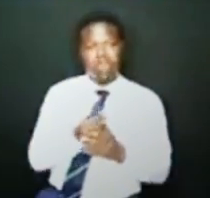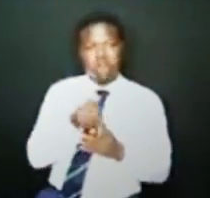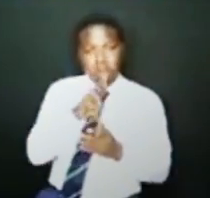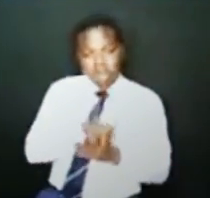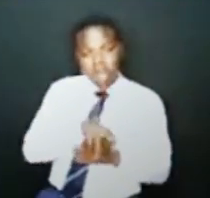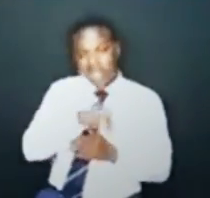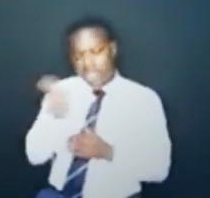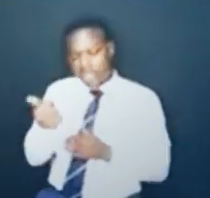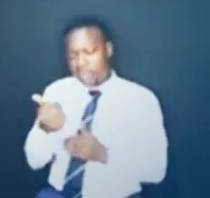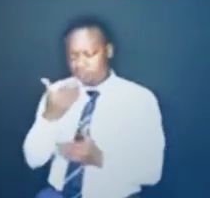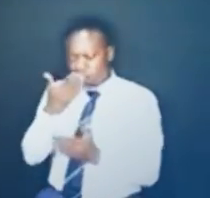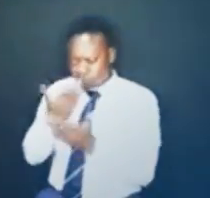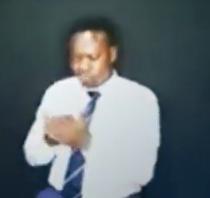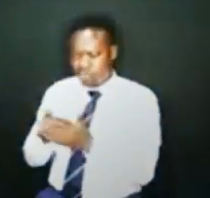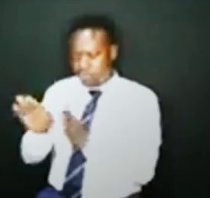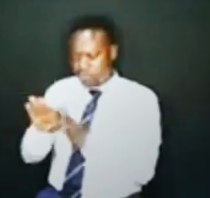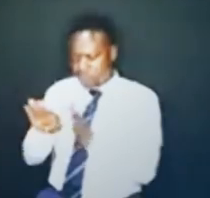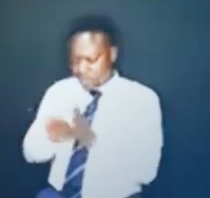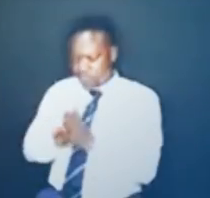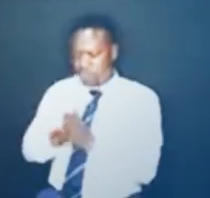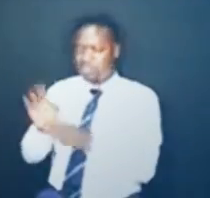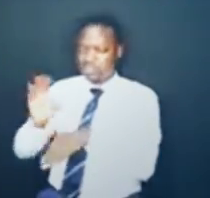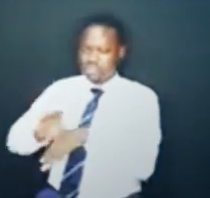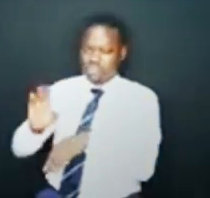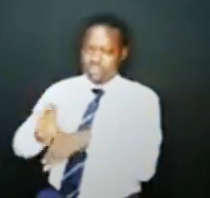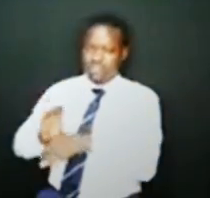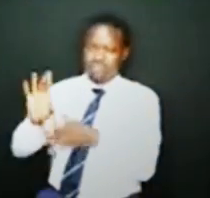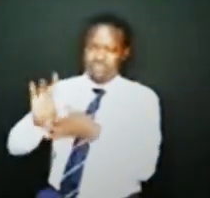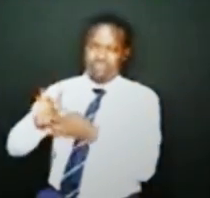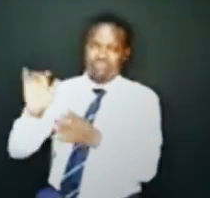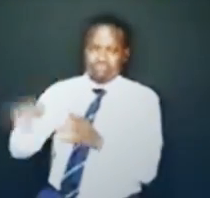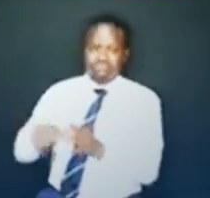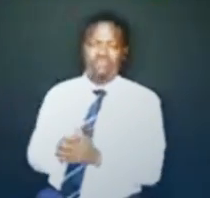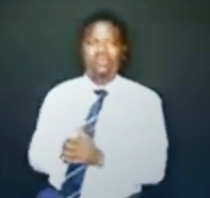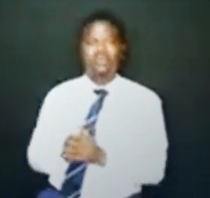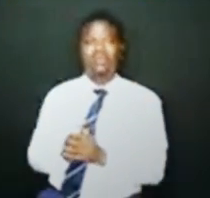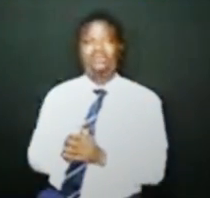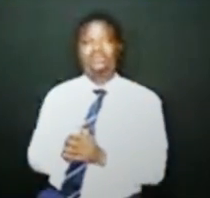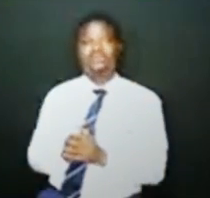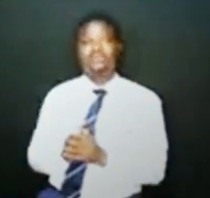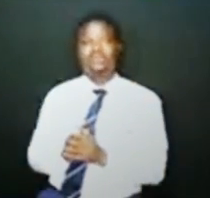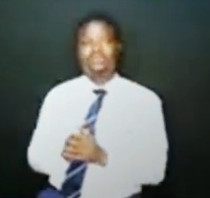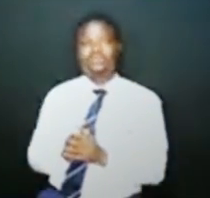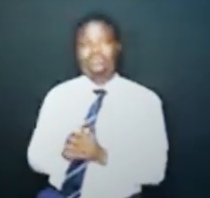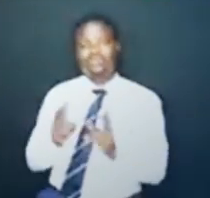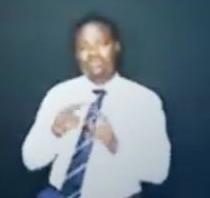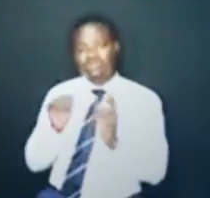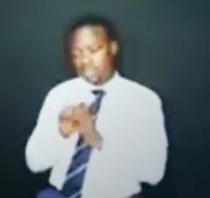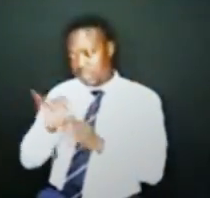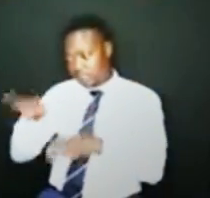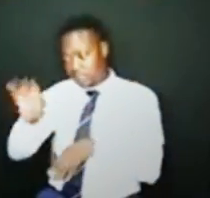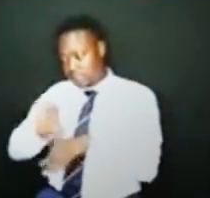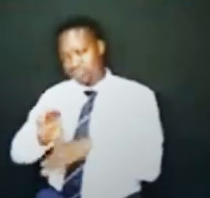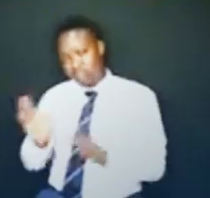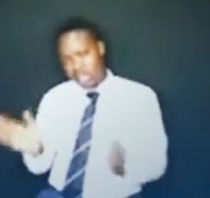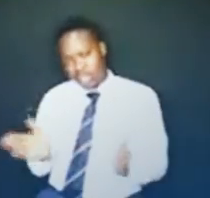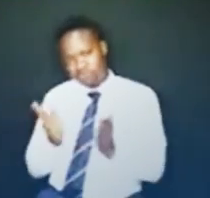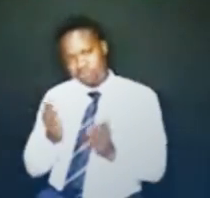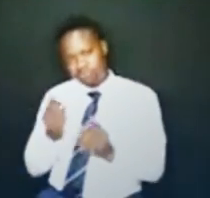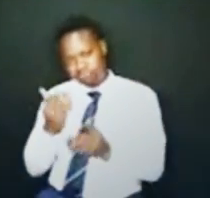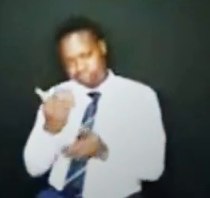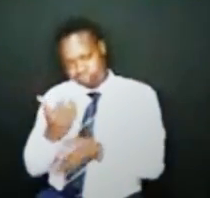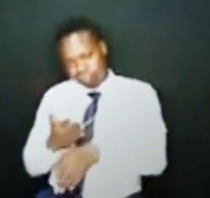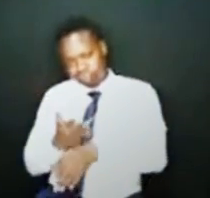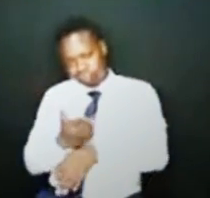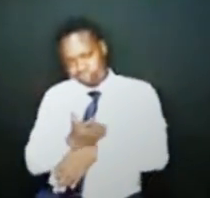any Bible-believing church close by, so that it will help you grow in the Lord. May the